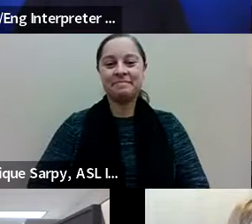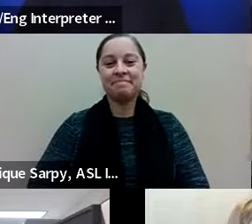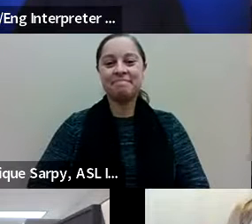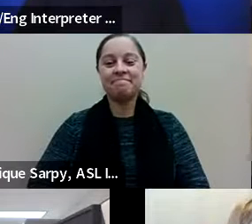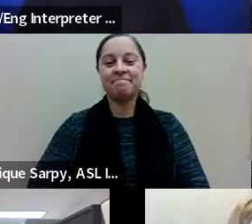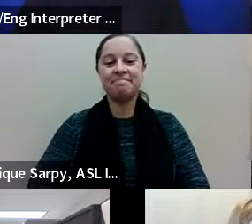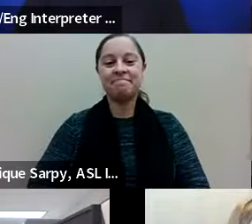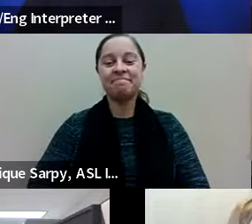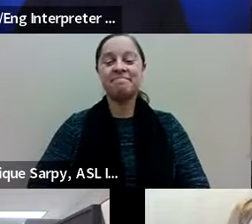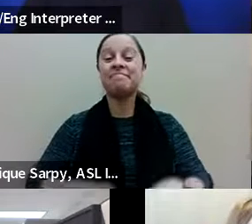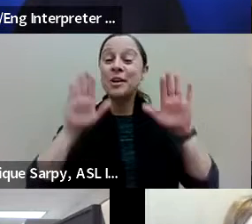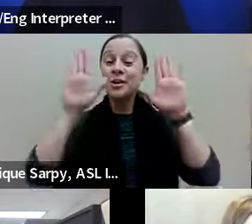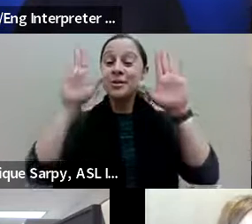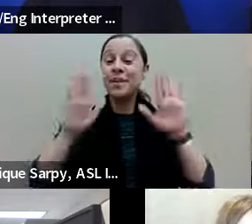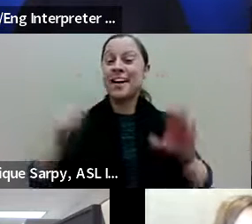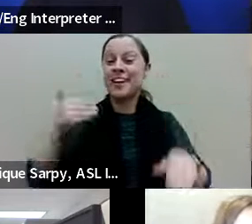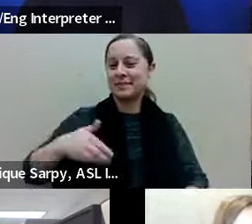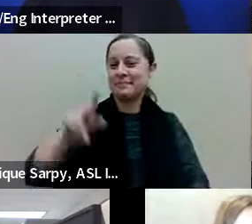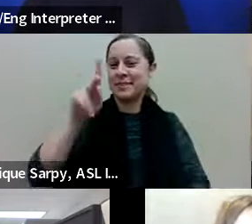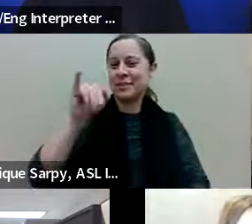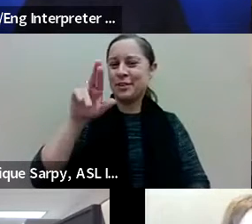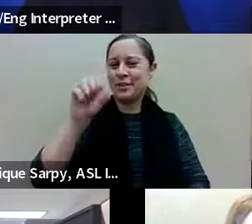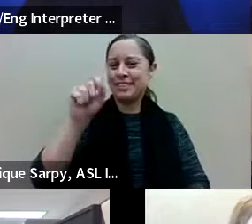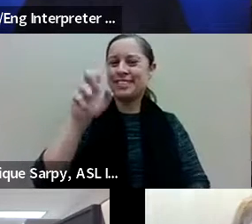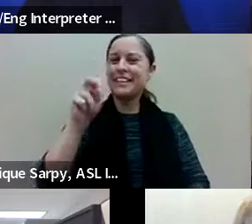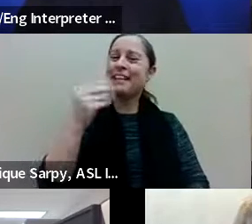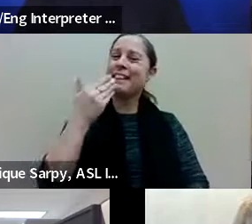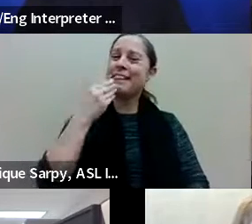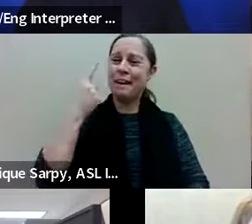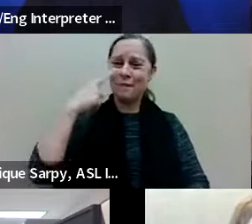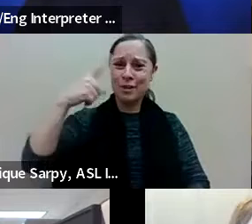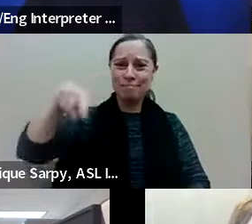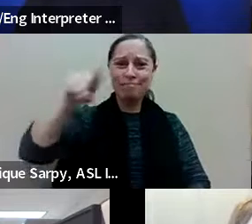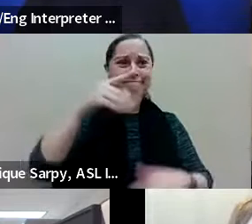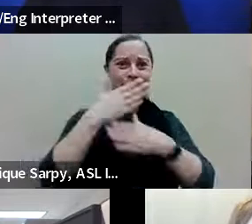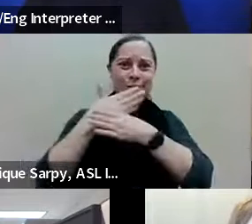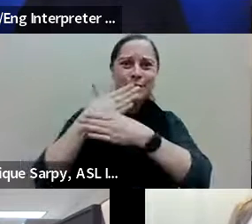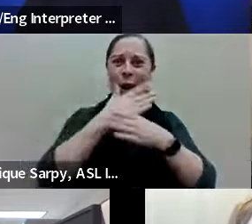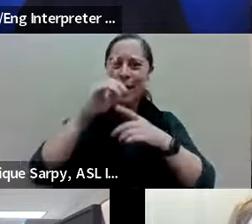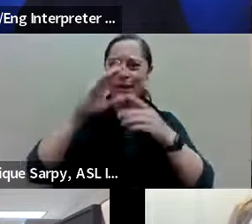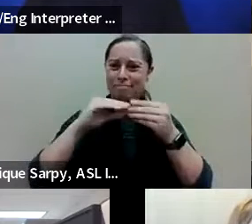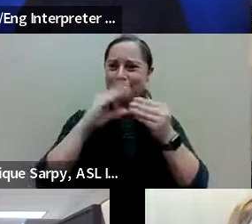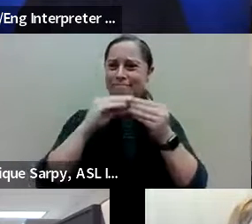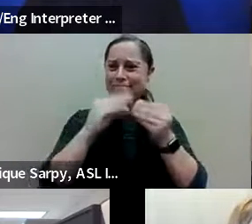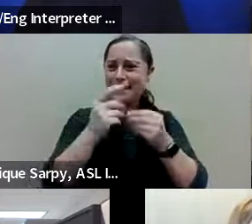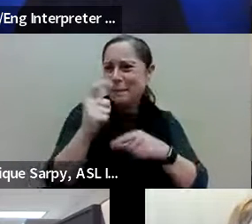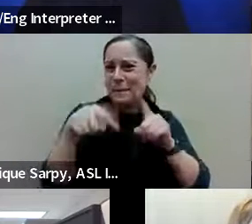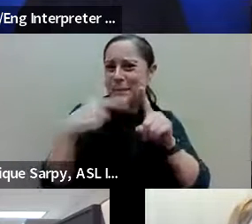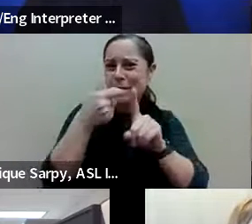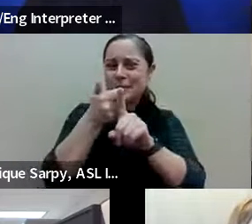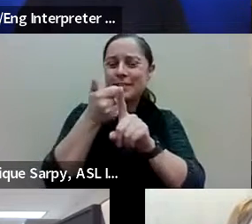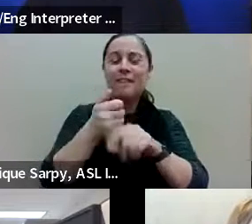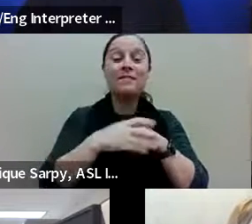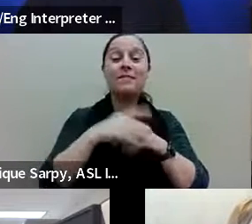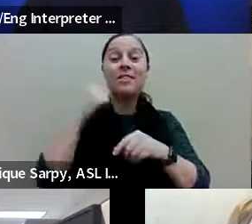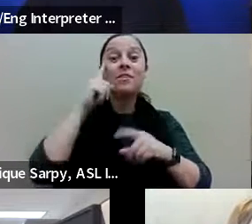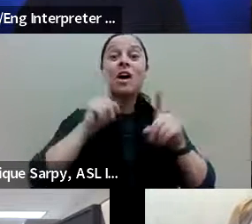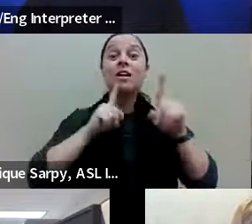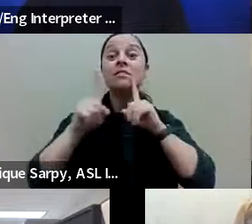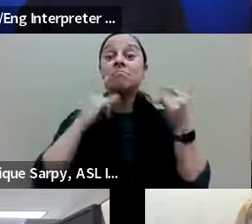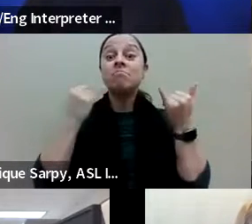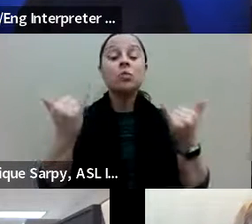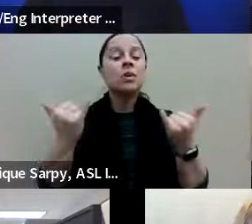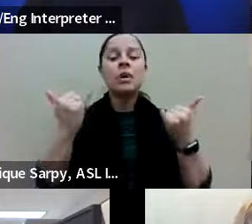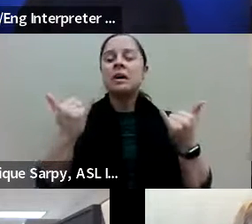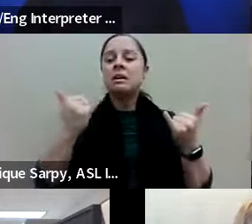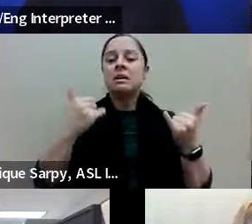Great. This is Kirsten. Thank you all for sharing a little bit about yourselves. For our conversation today, I'm not really going to